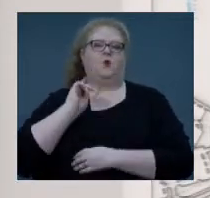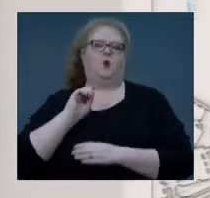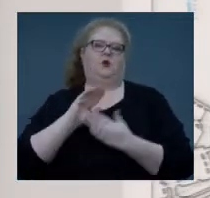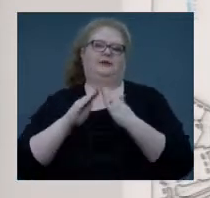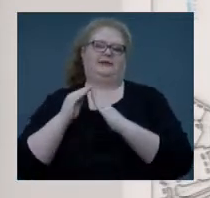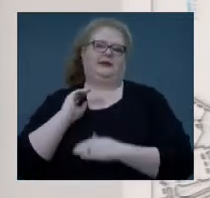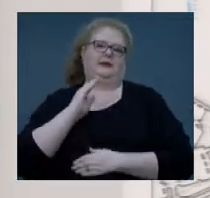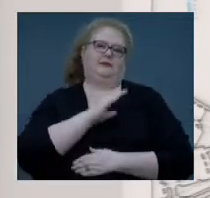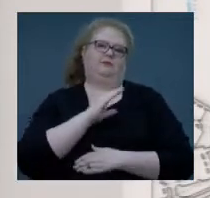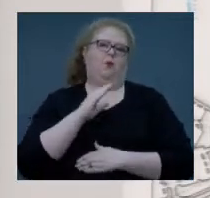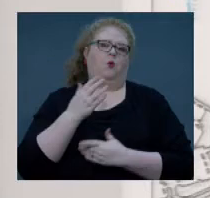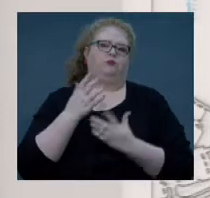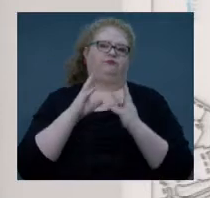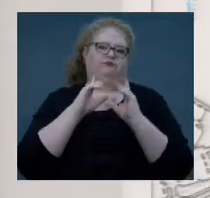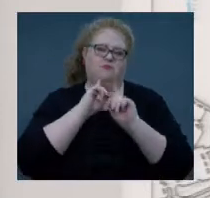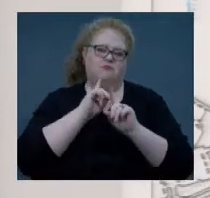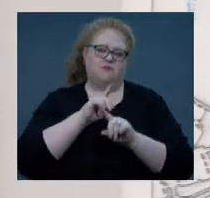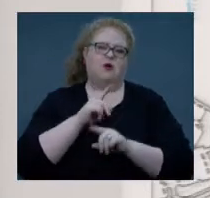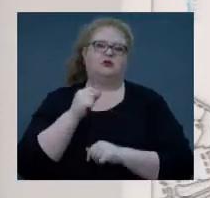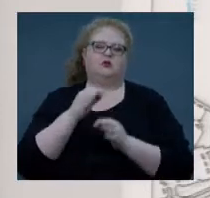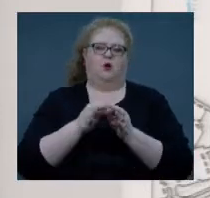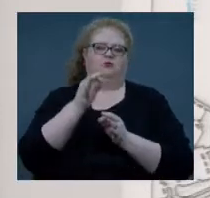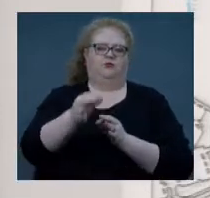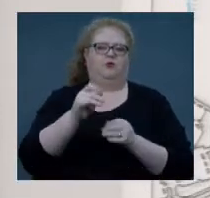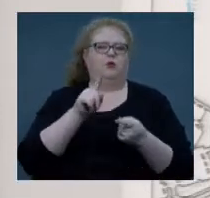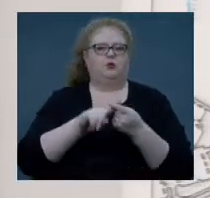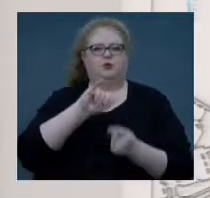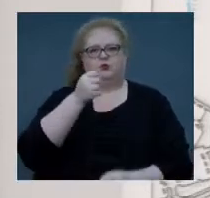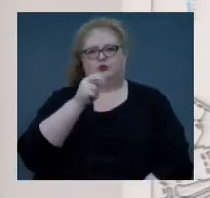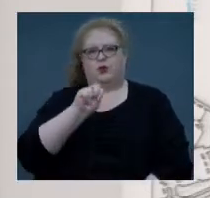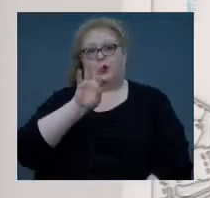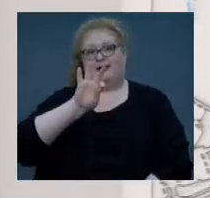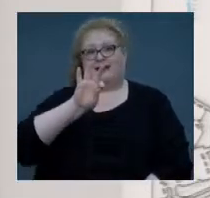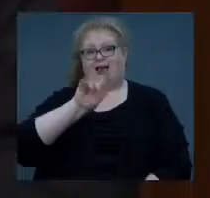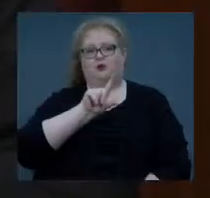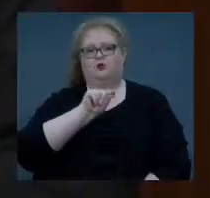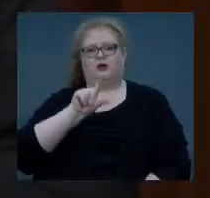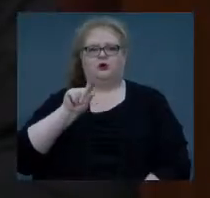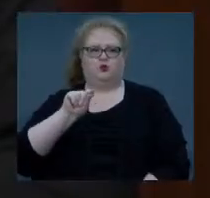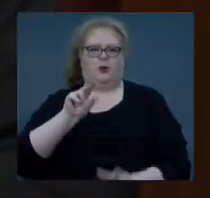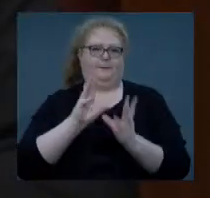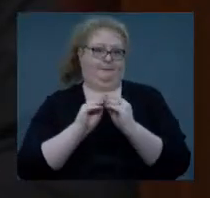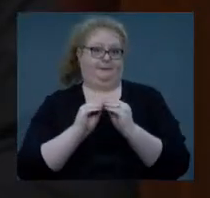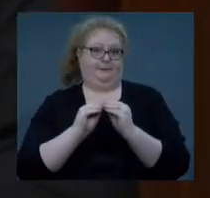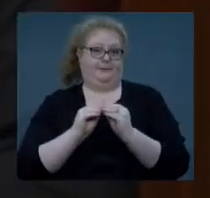Staff recommends deferral of this item to the January 9, 2020 meeting.